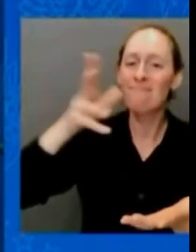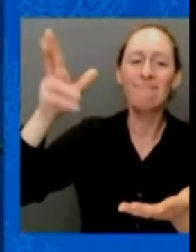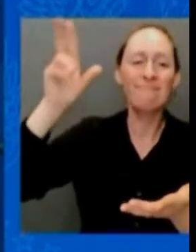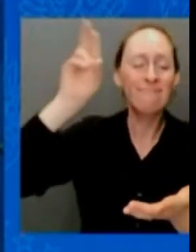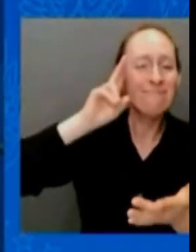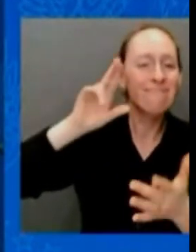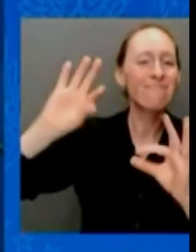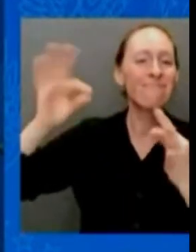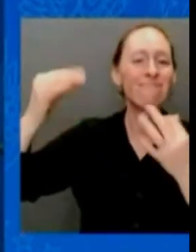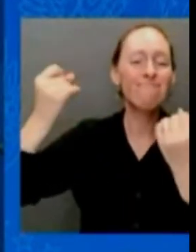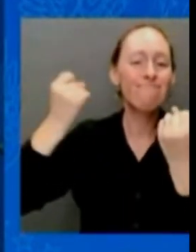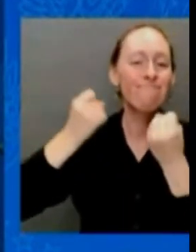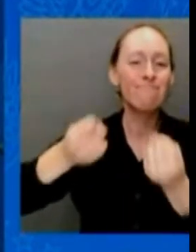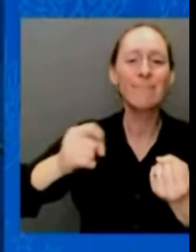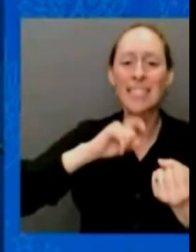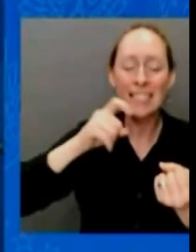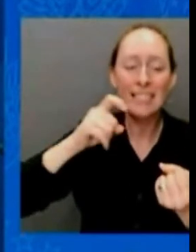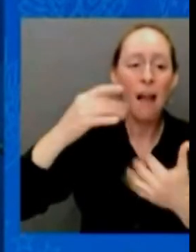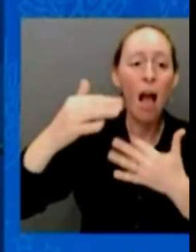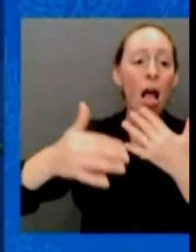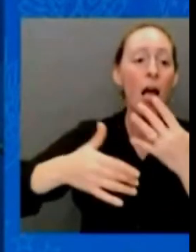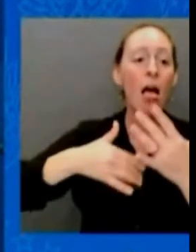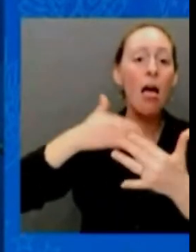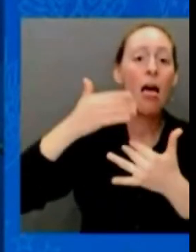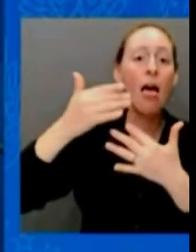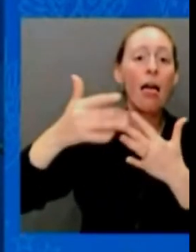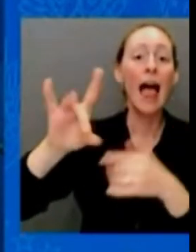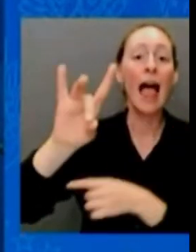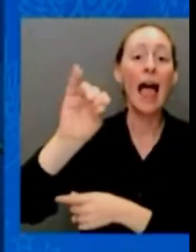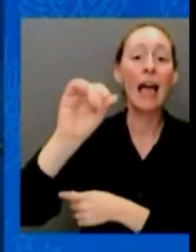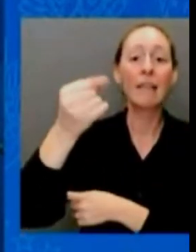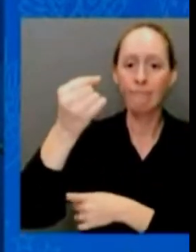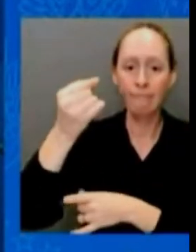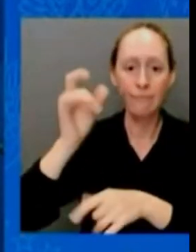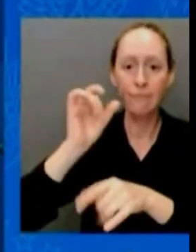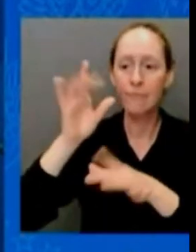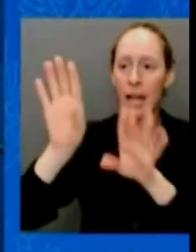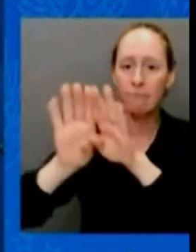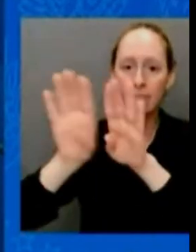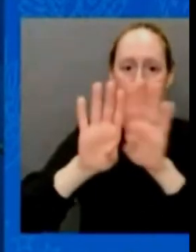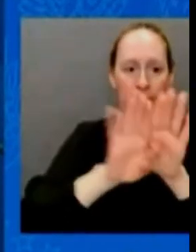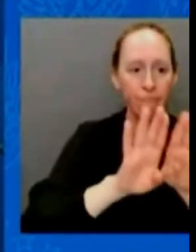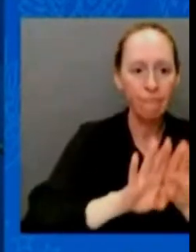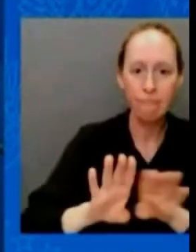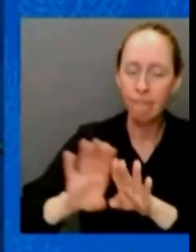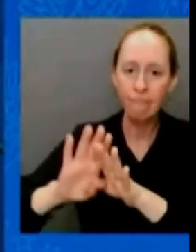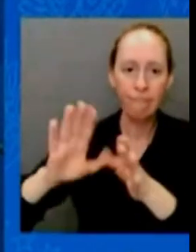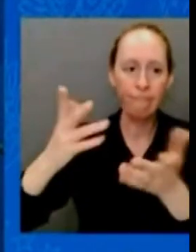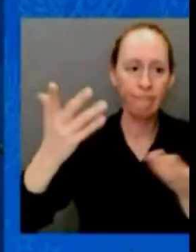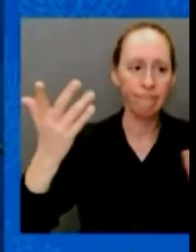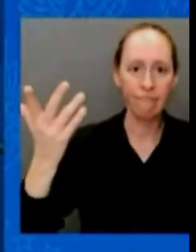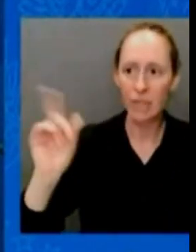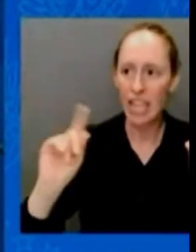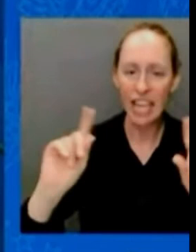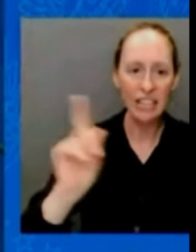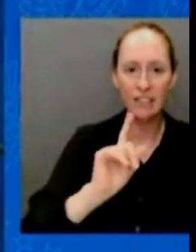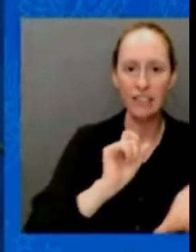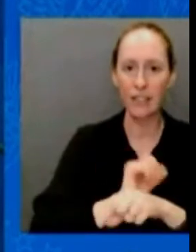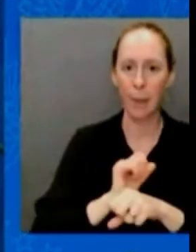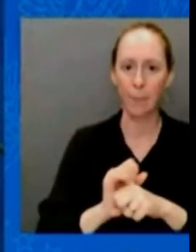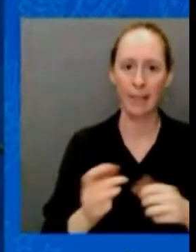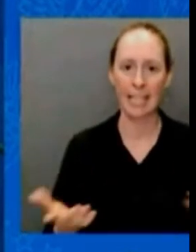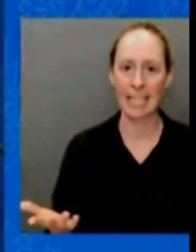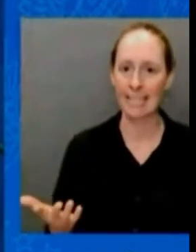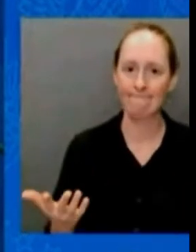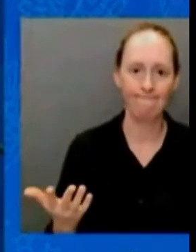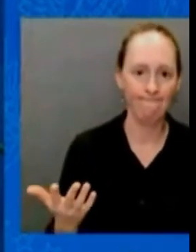and sisters couldn't find work. Unemployment was 15% where I came from. And it was all over upstate New York. We lost those jobs to Japan and China,